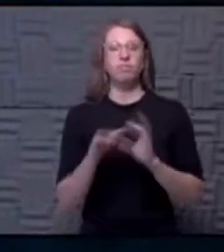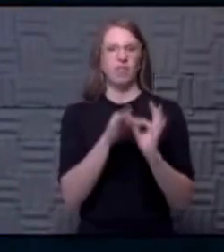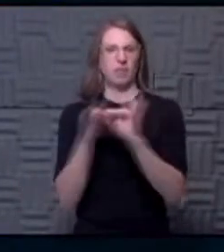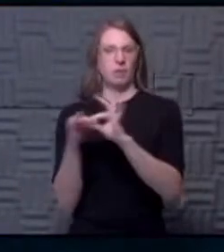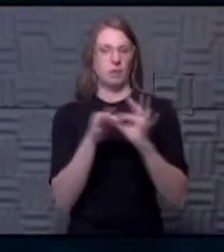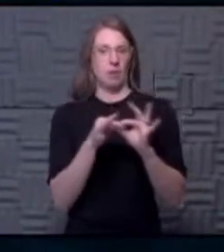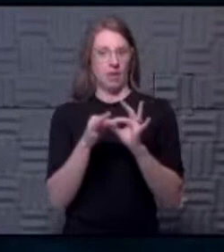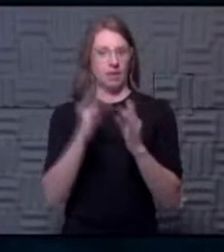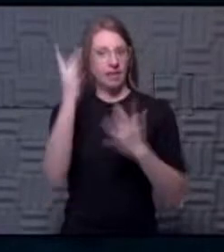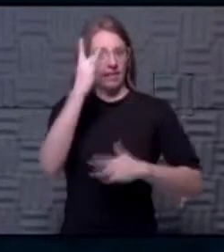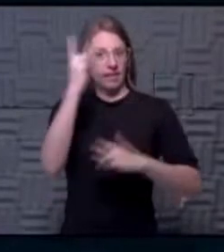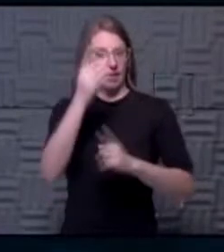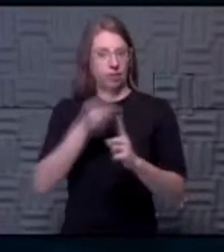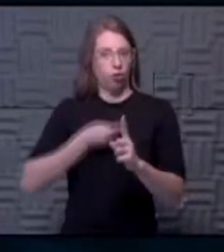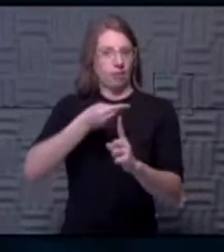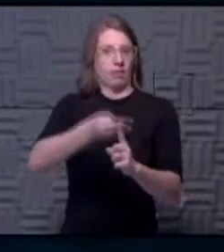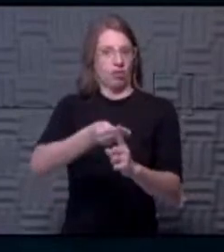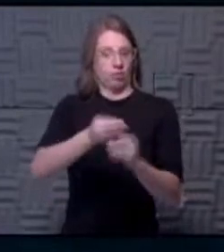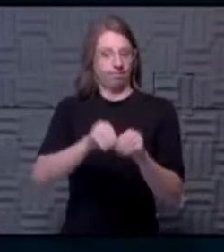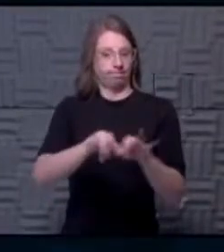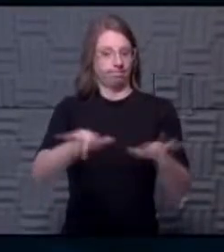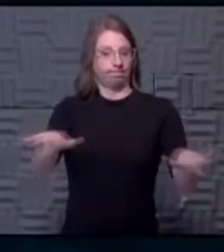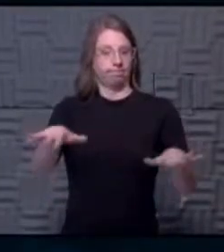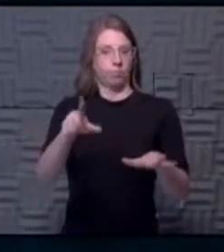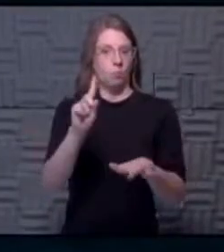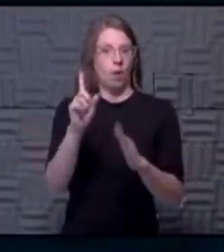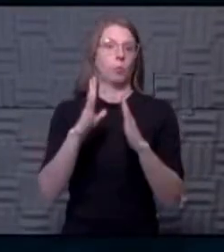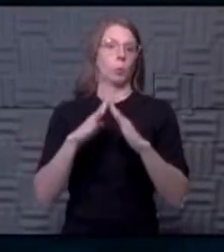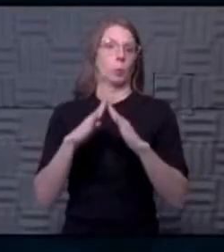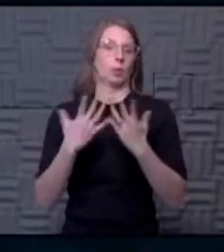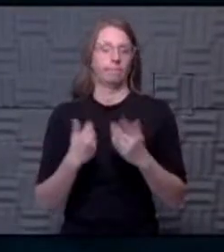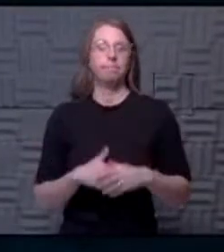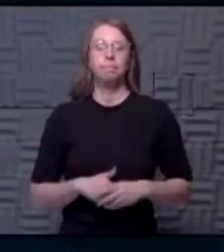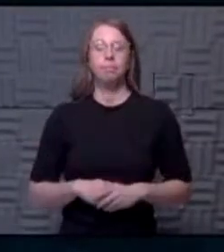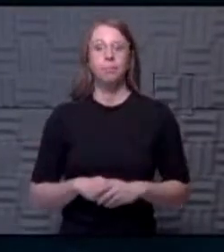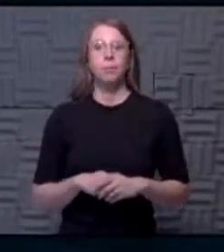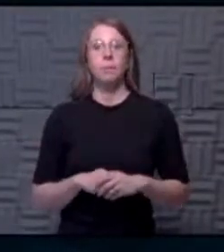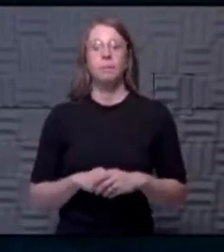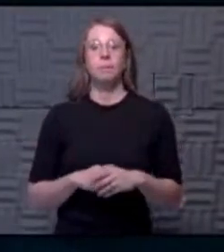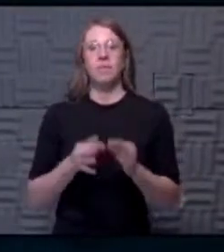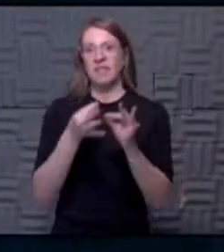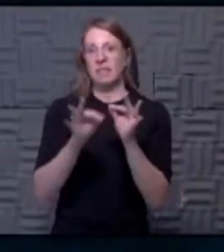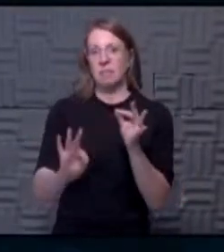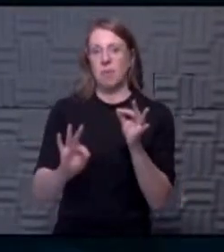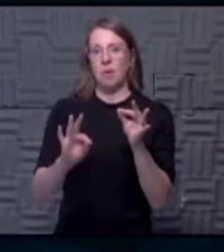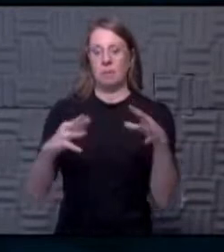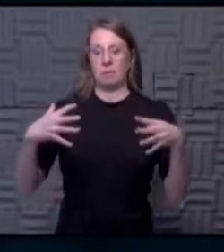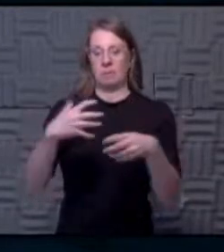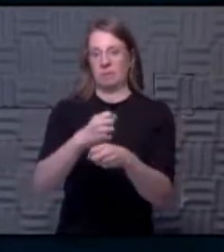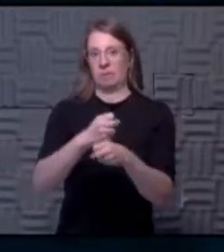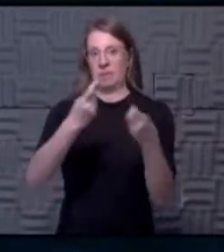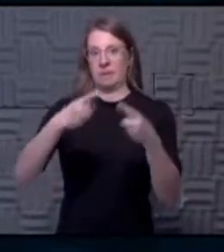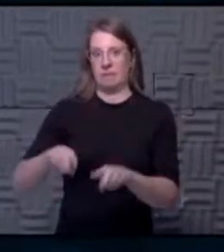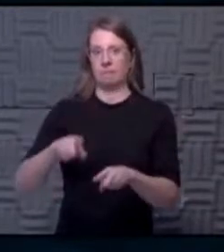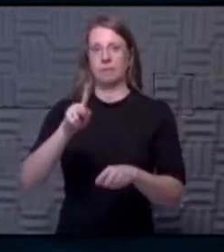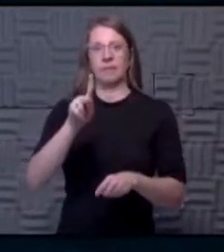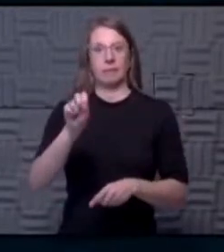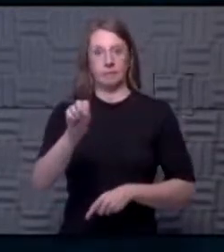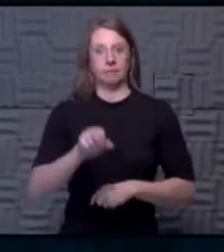disease transmission in the community. So this is a simple look at what's happening in